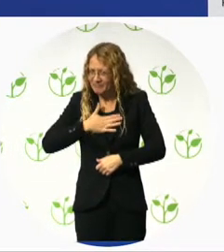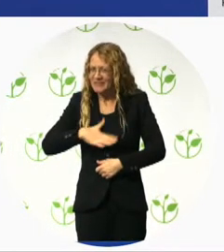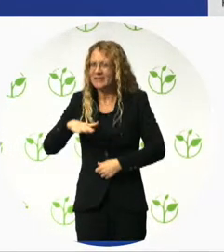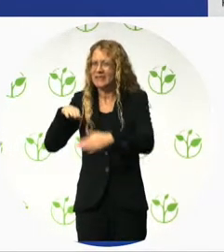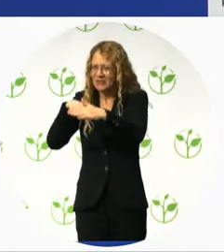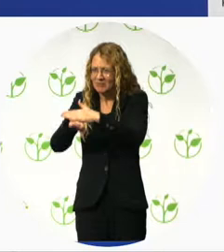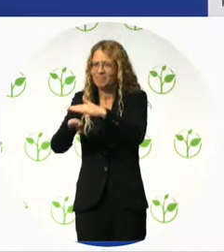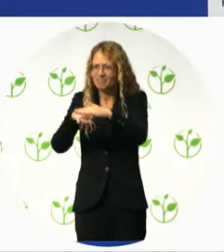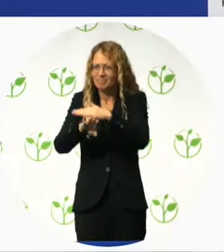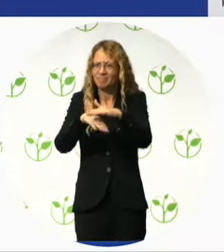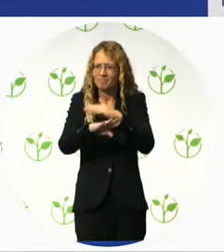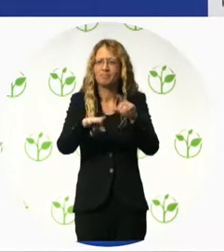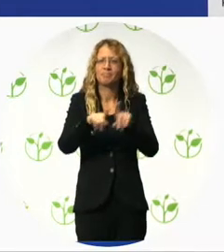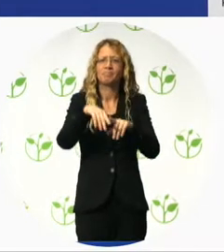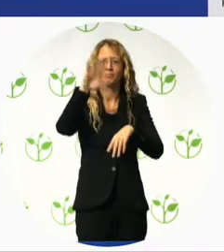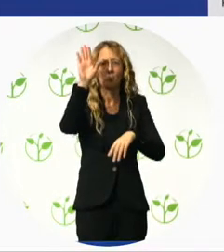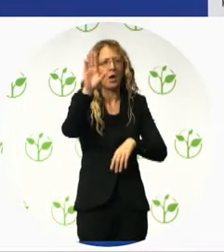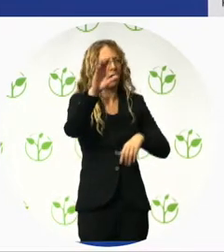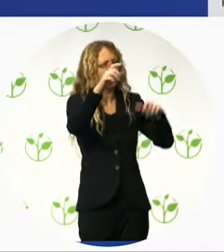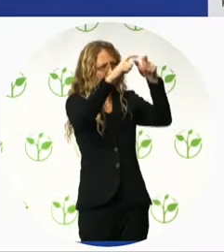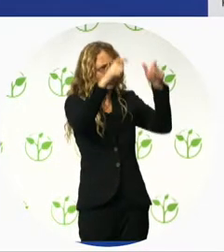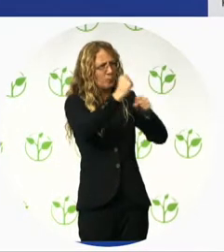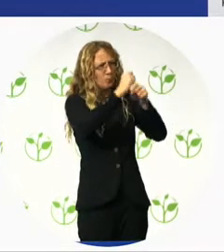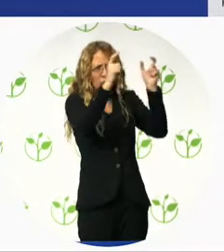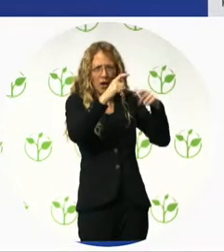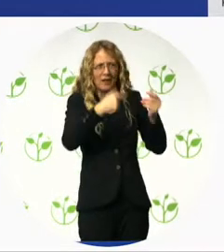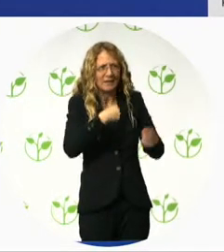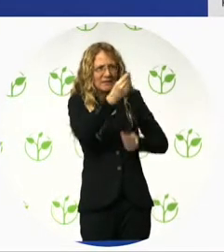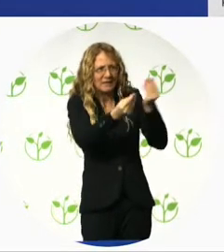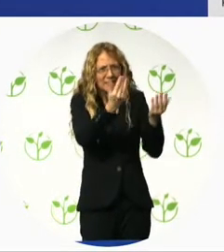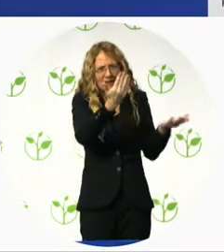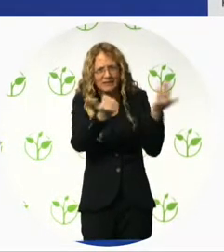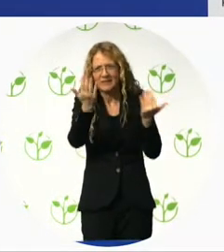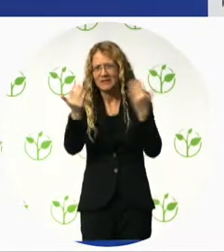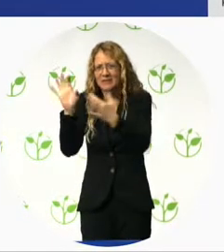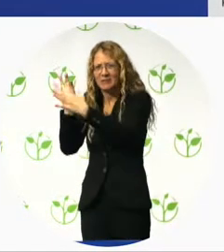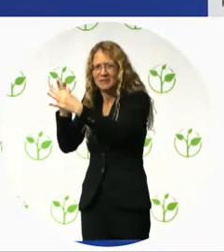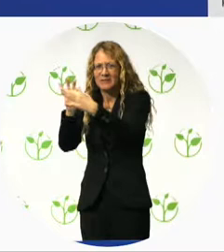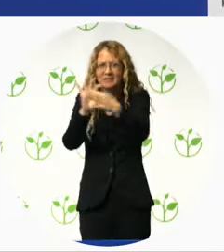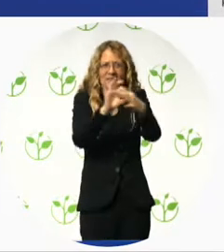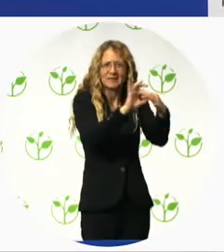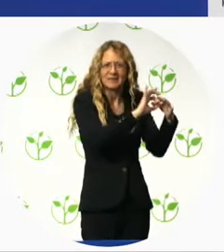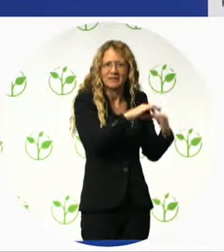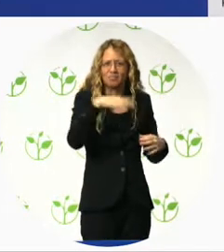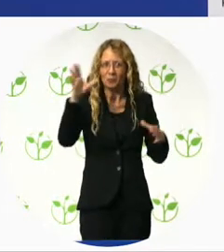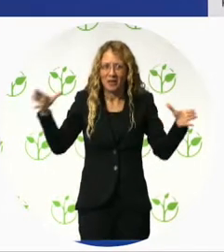us bring together the entire population with disabilities in their different kinds of disabilities.